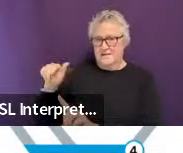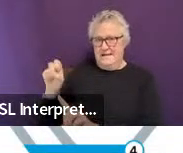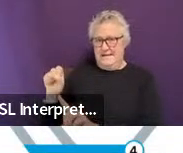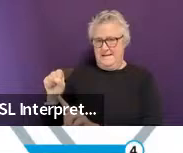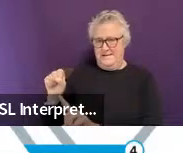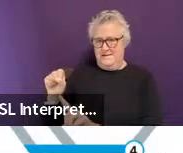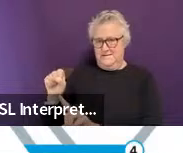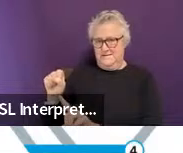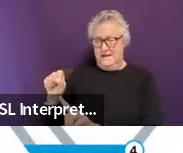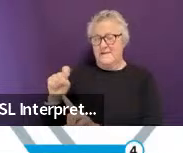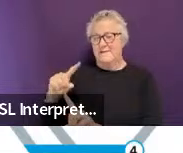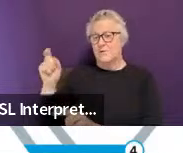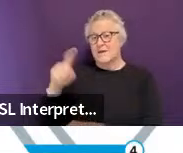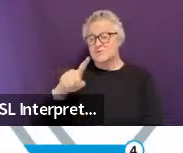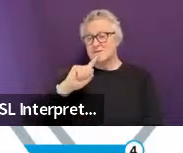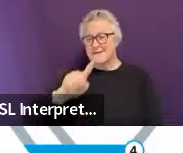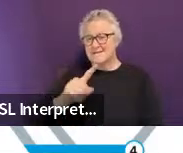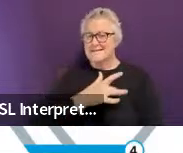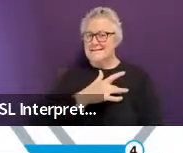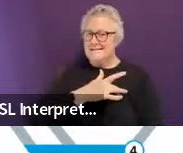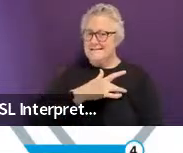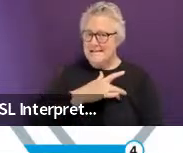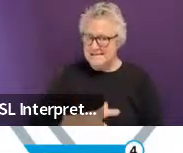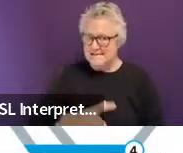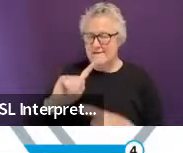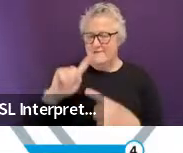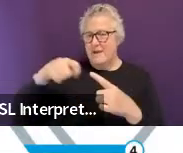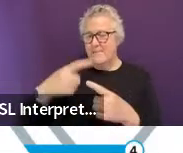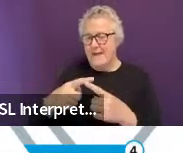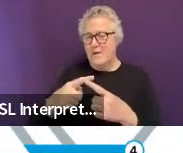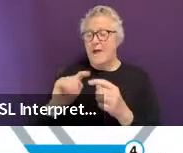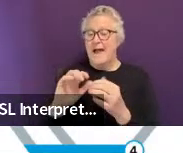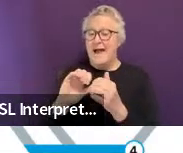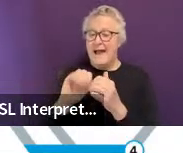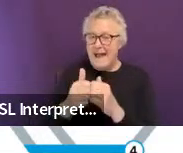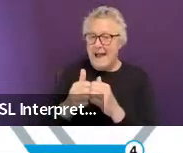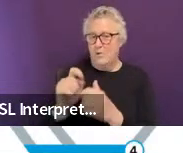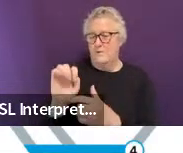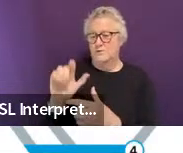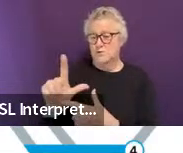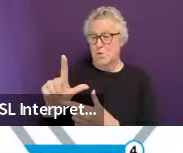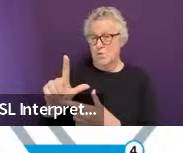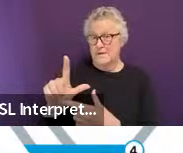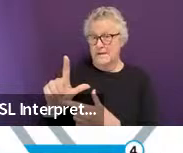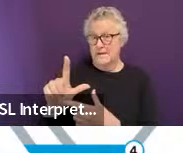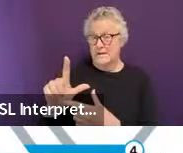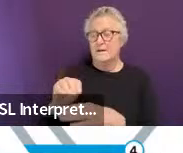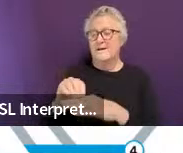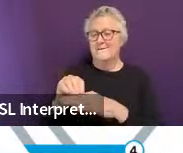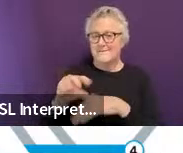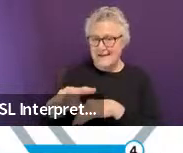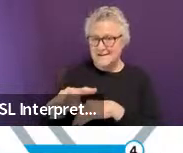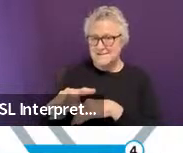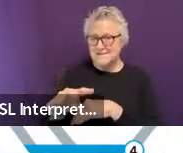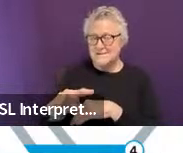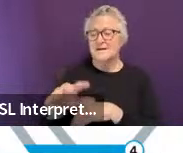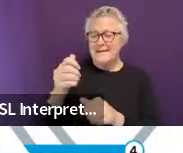the sensitivity of how the tolling affects the need for each additional aux lane.